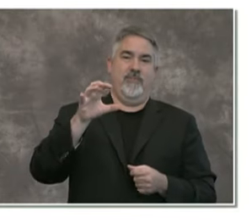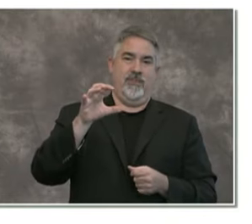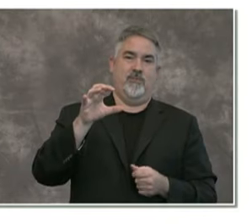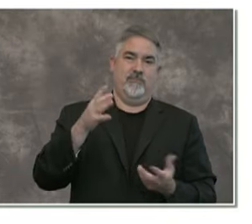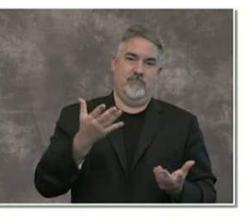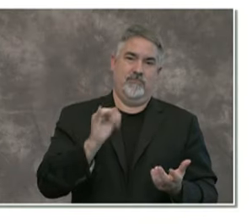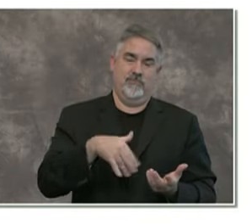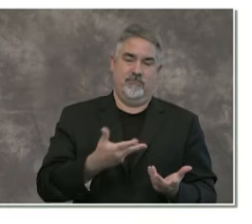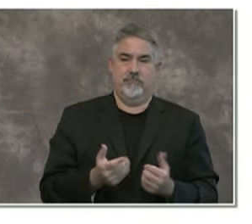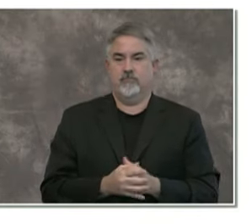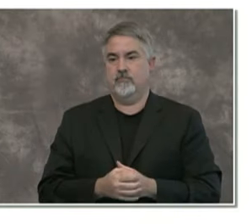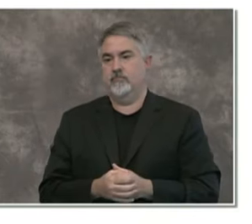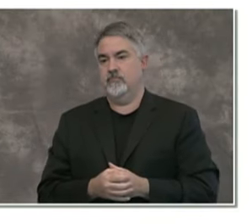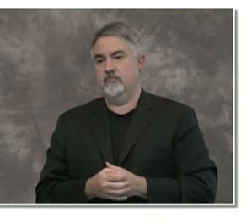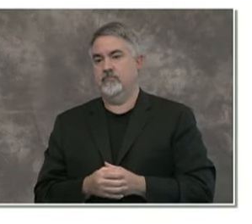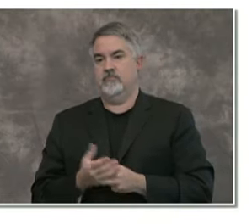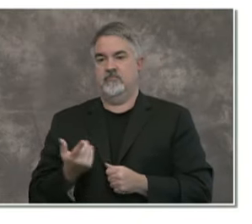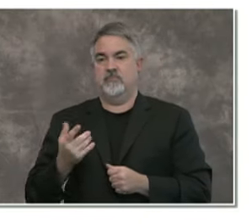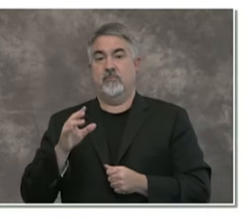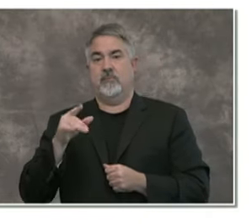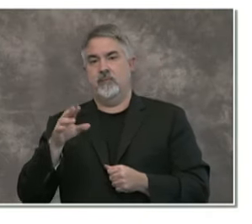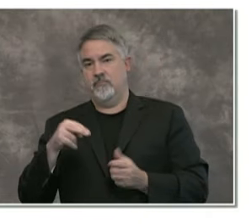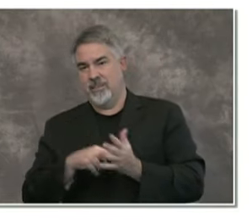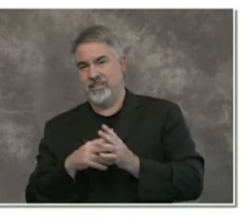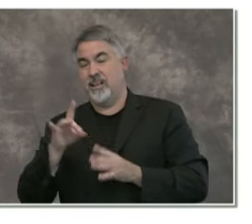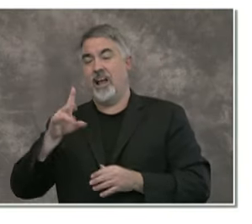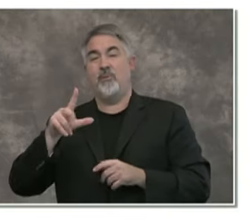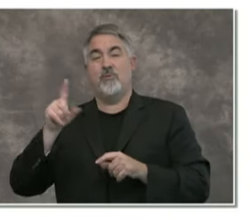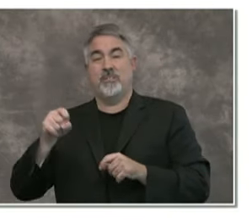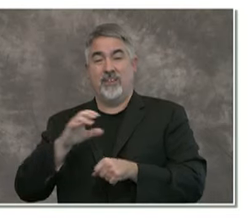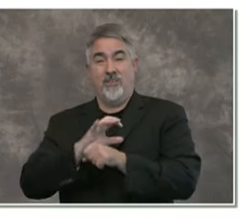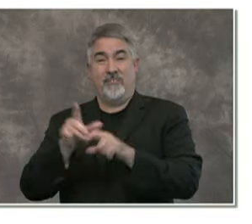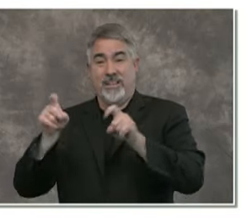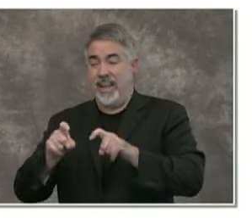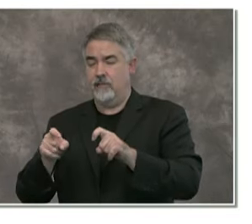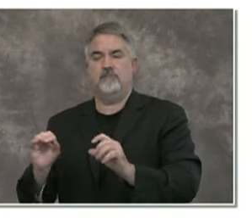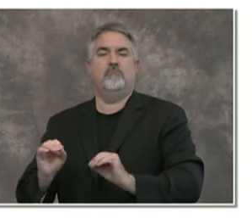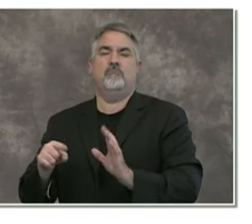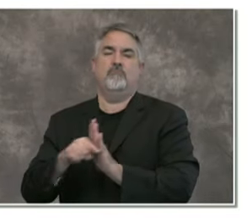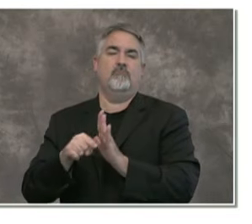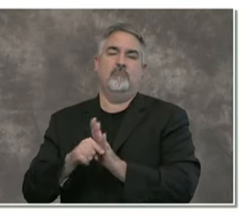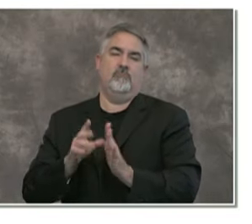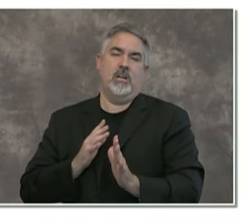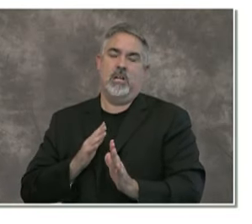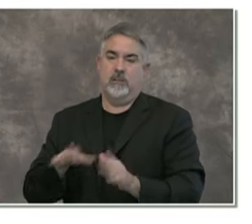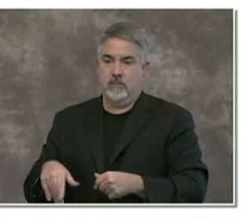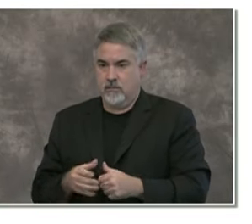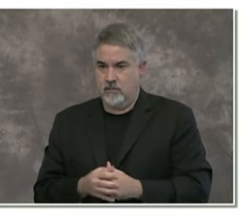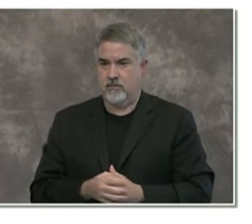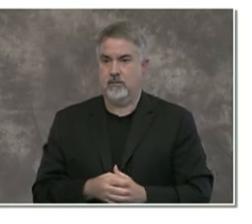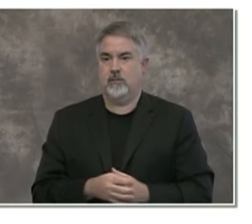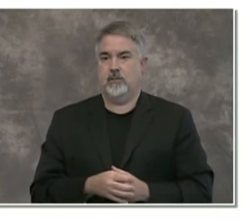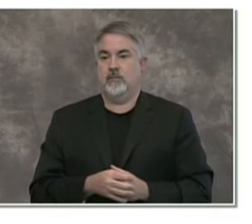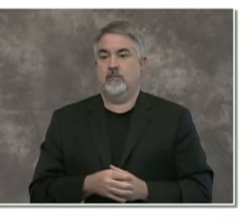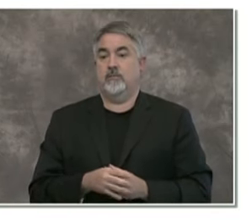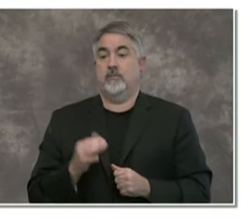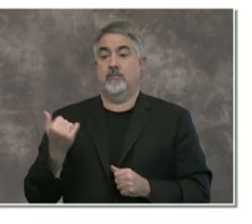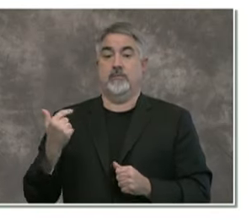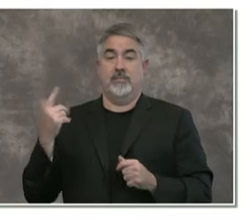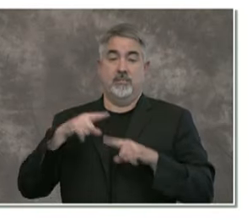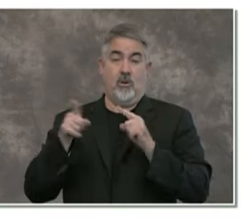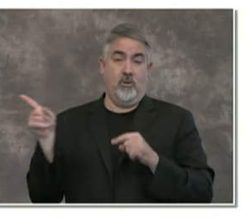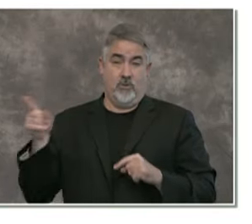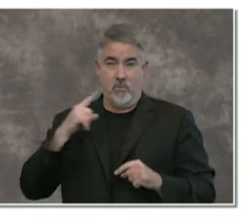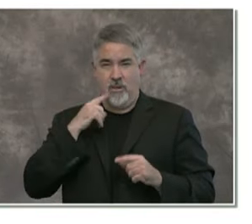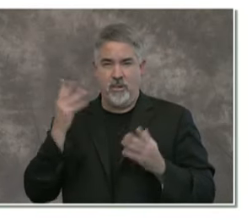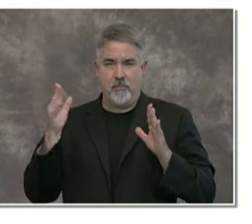the tests come back negative. That number has held steady for a little bit. Our chart that compares our positives to our